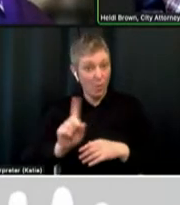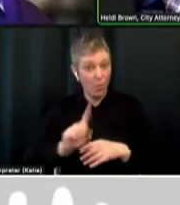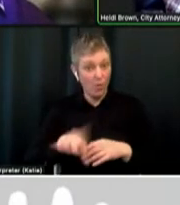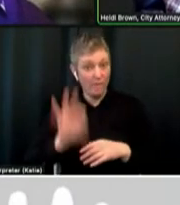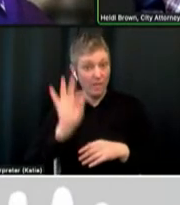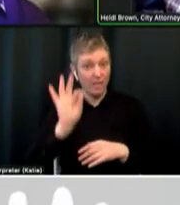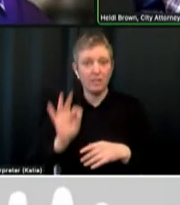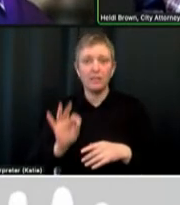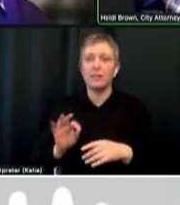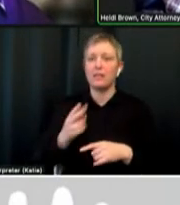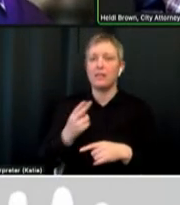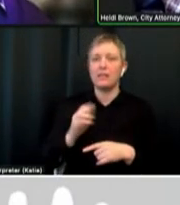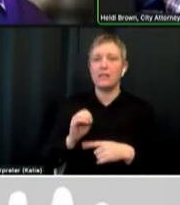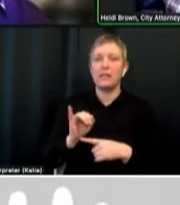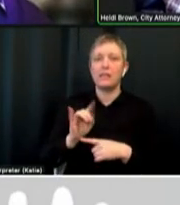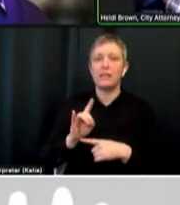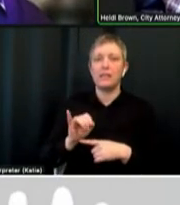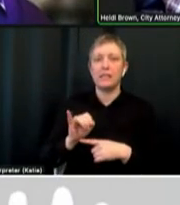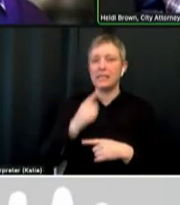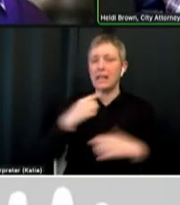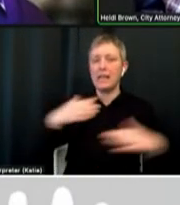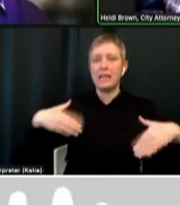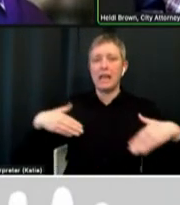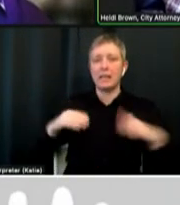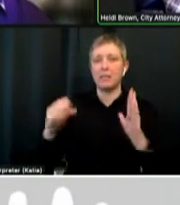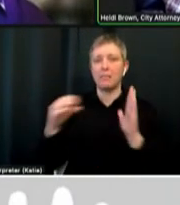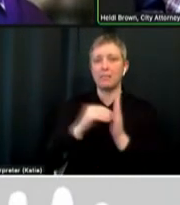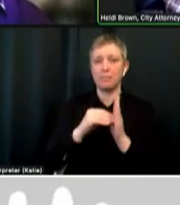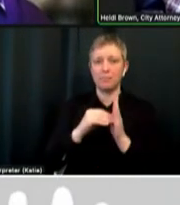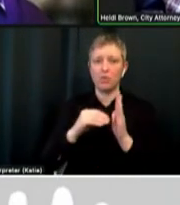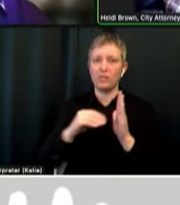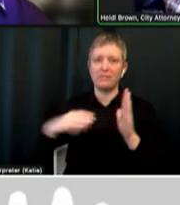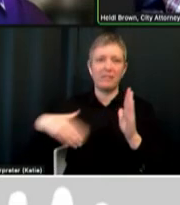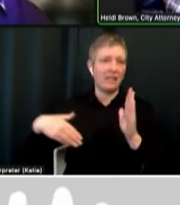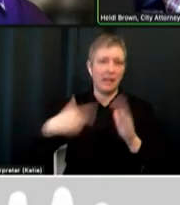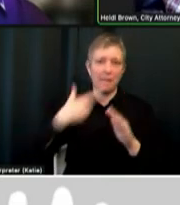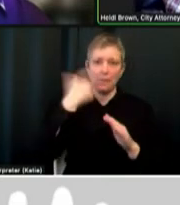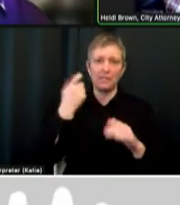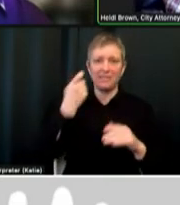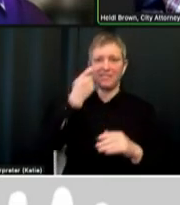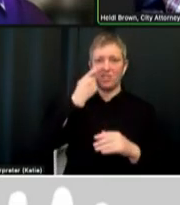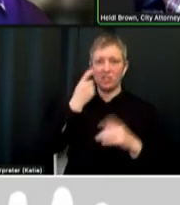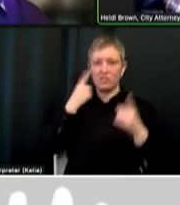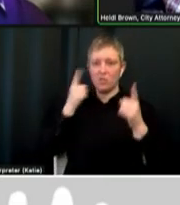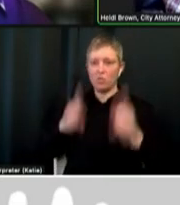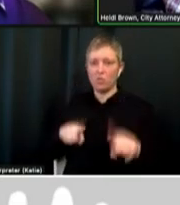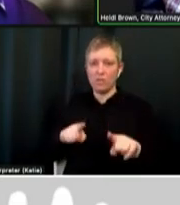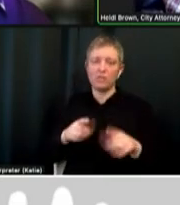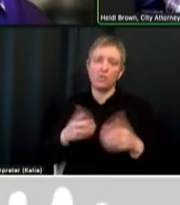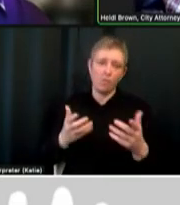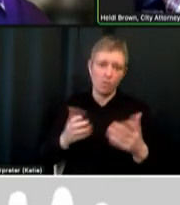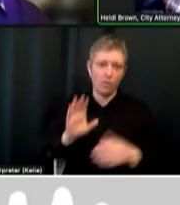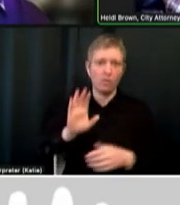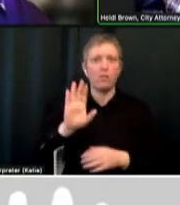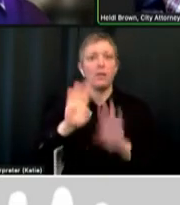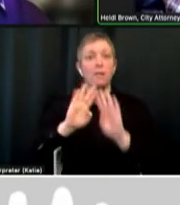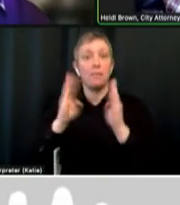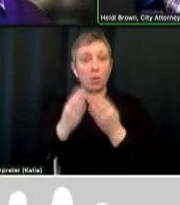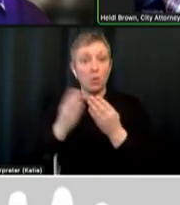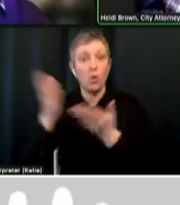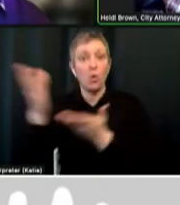because we just agreed on it. So the Bureau, their policy director